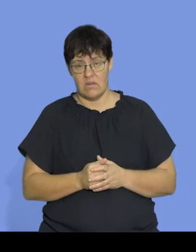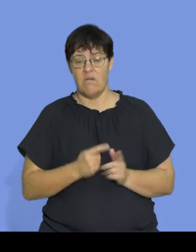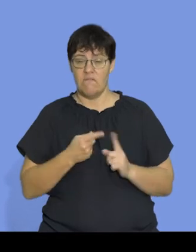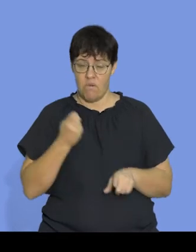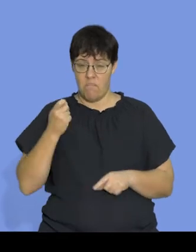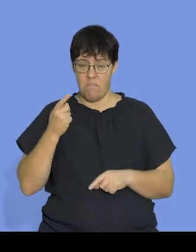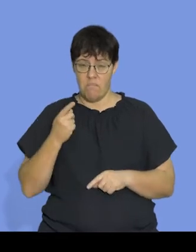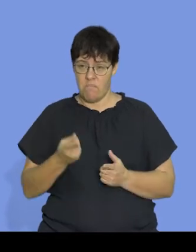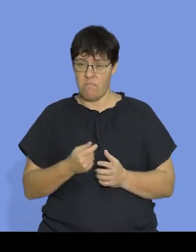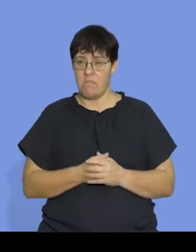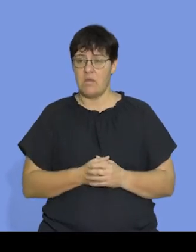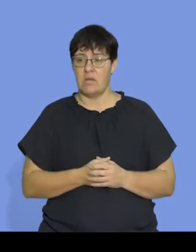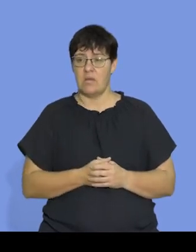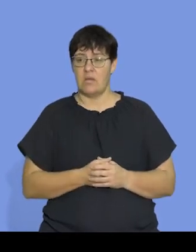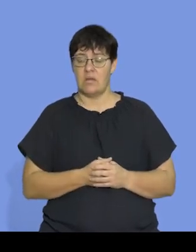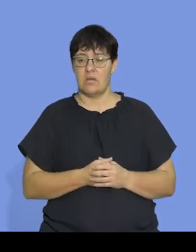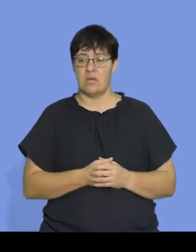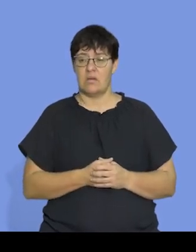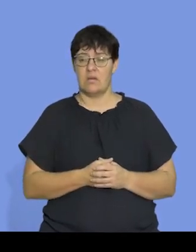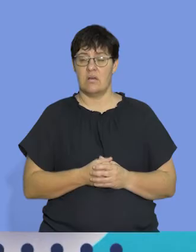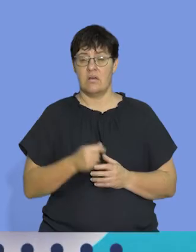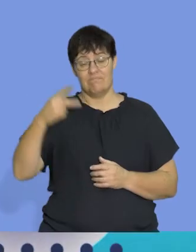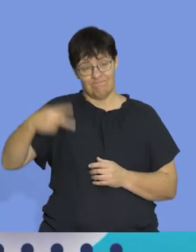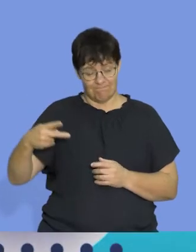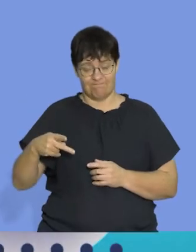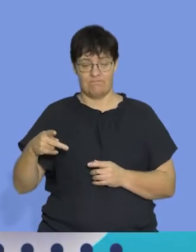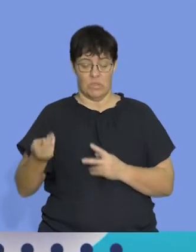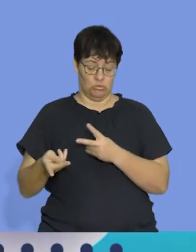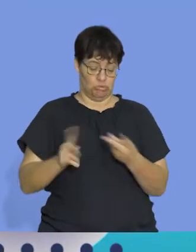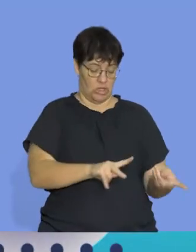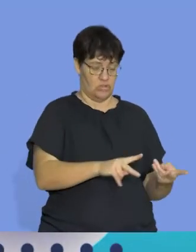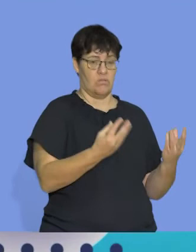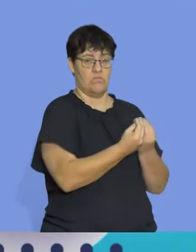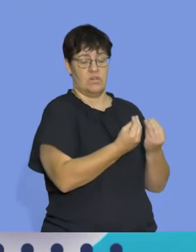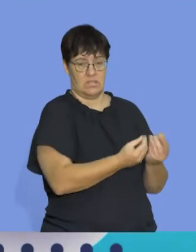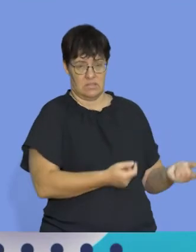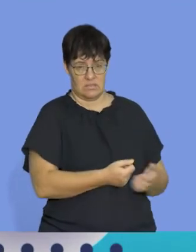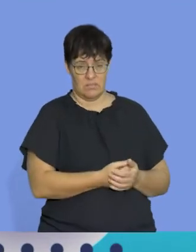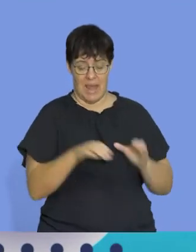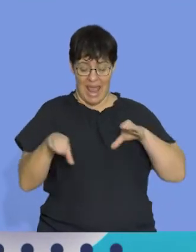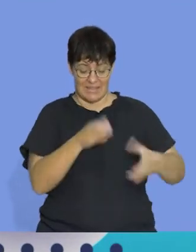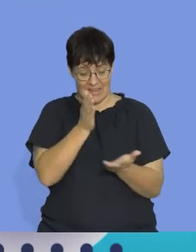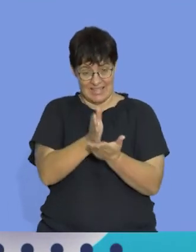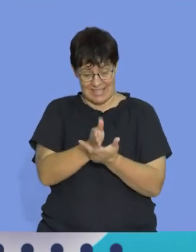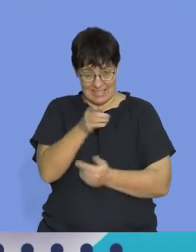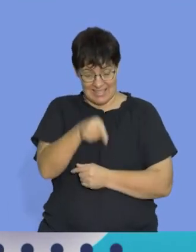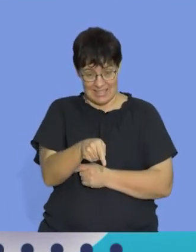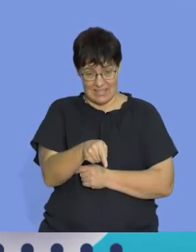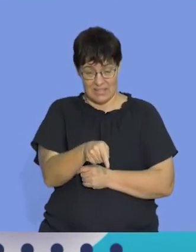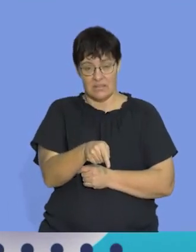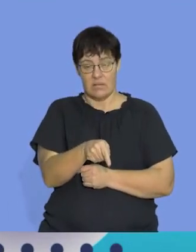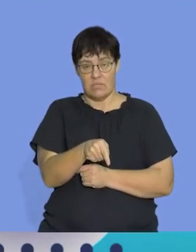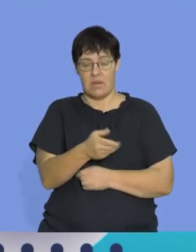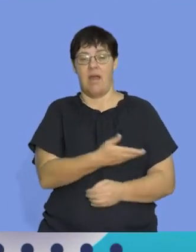So what is actually happening when we reach that stage, which we refer to as the activated complex? We are in, halfway